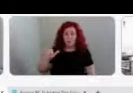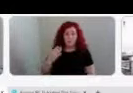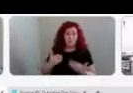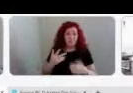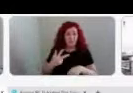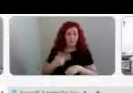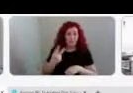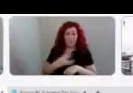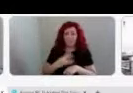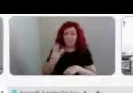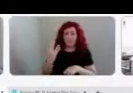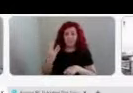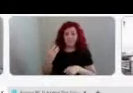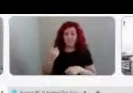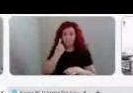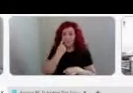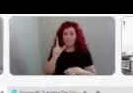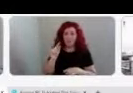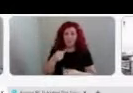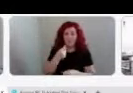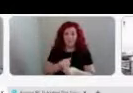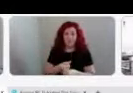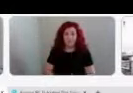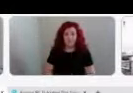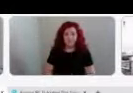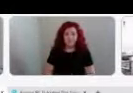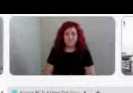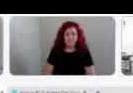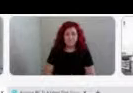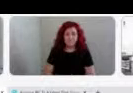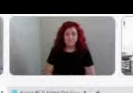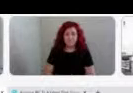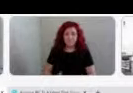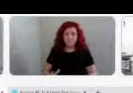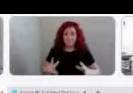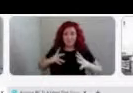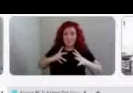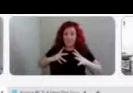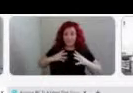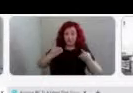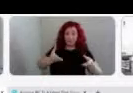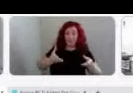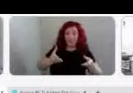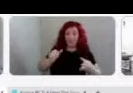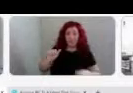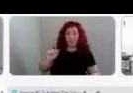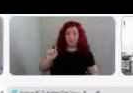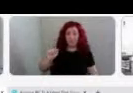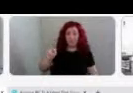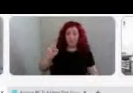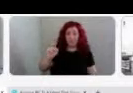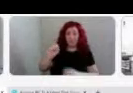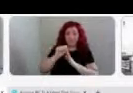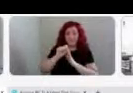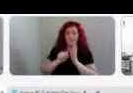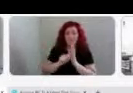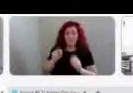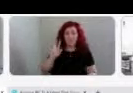four times in the past 20 years we go on vacation there at catalina state park in our